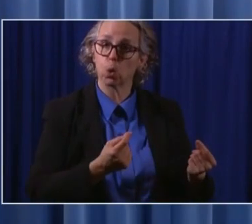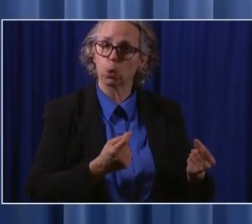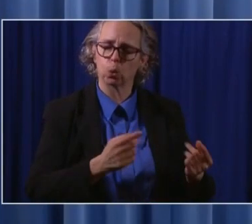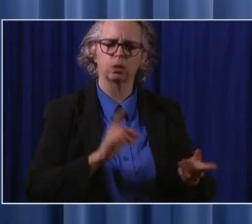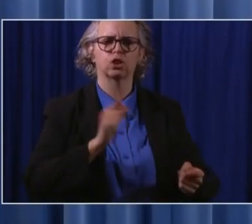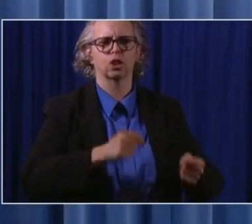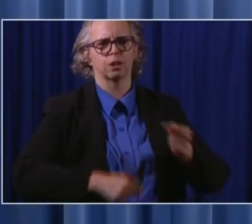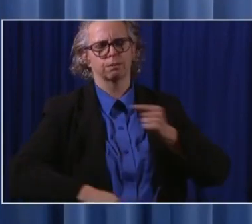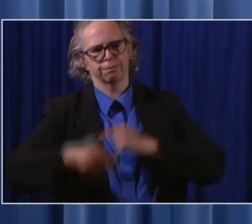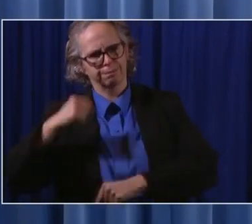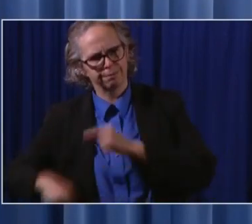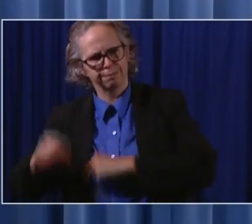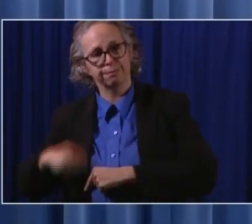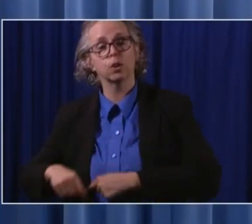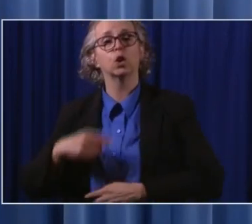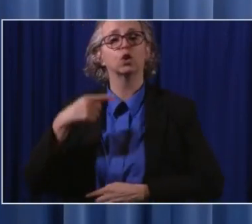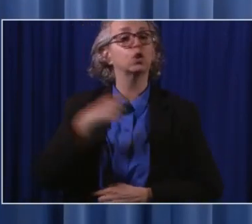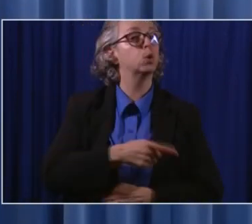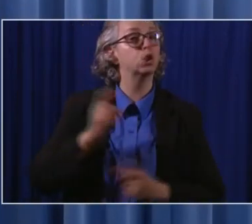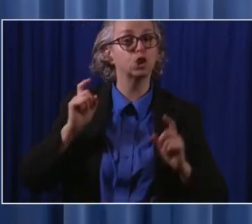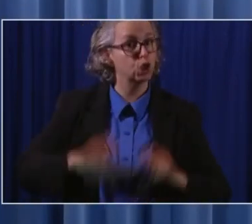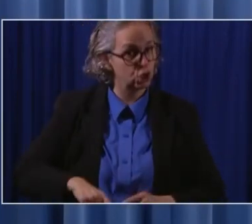business of